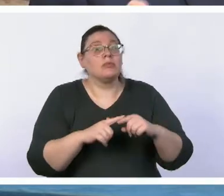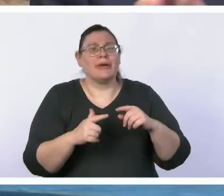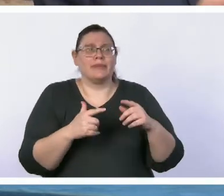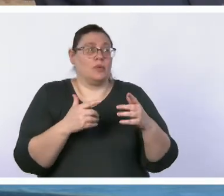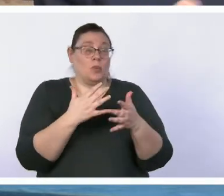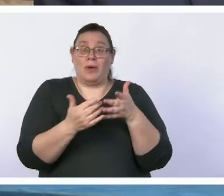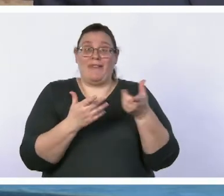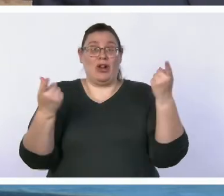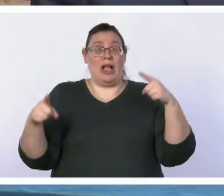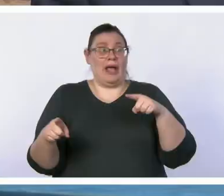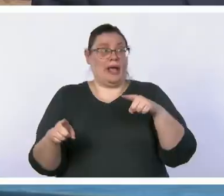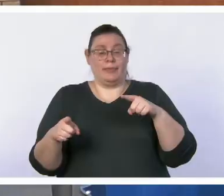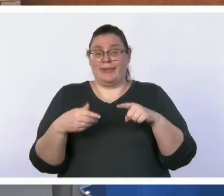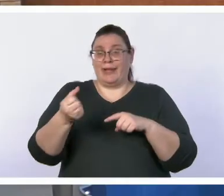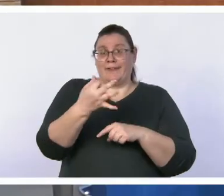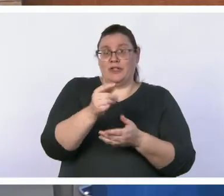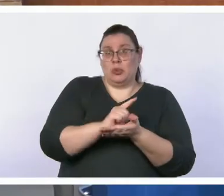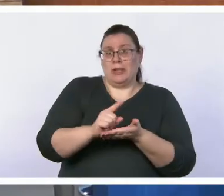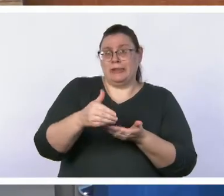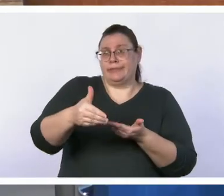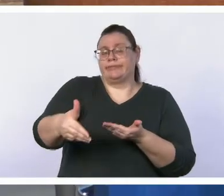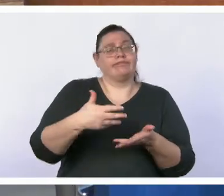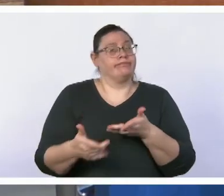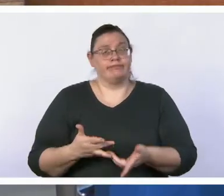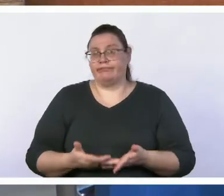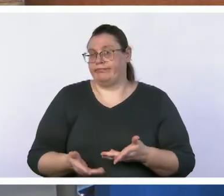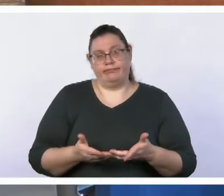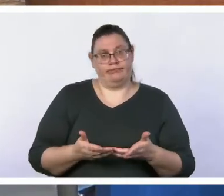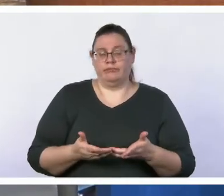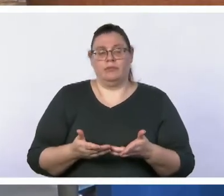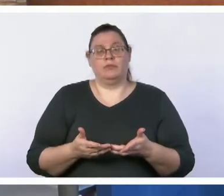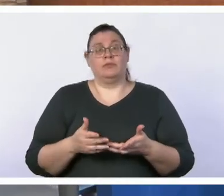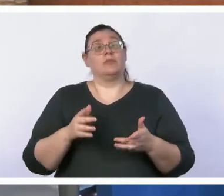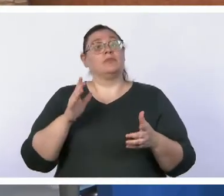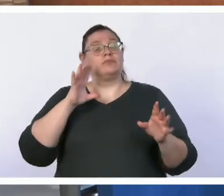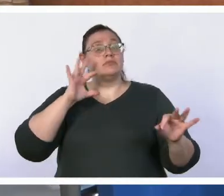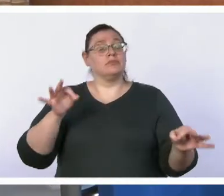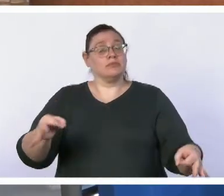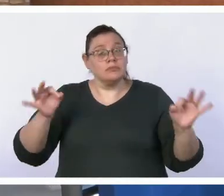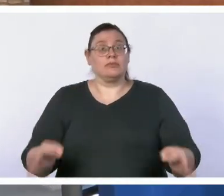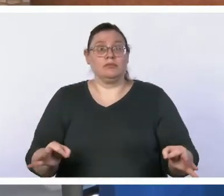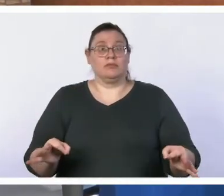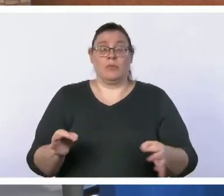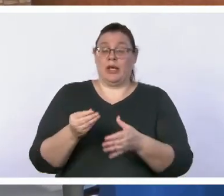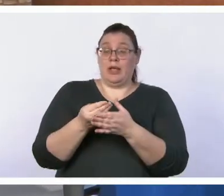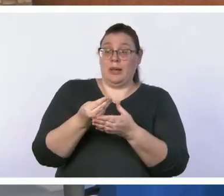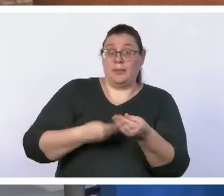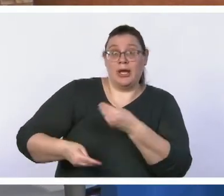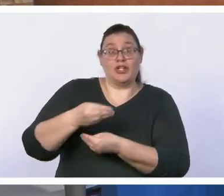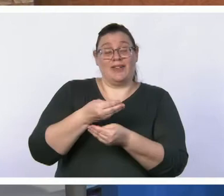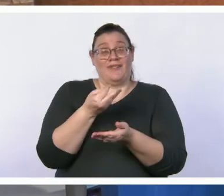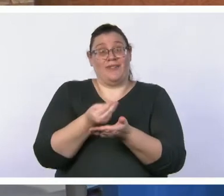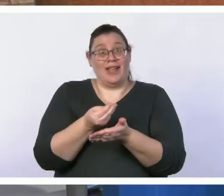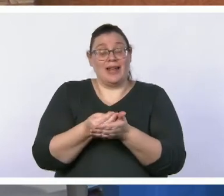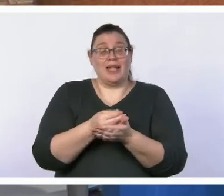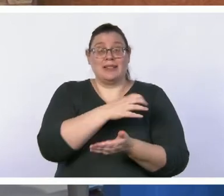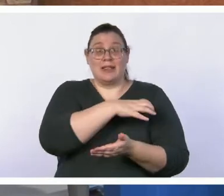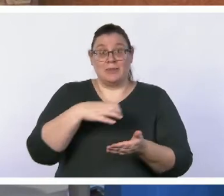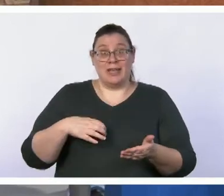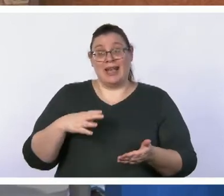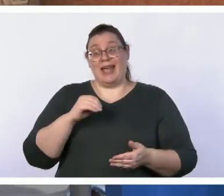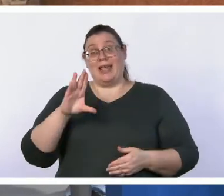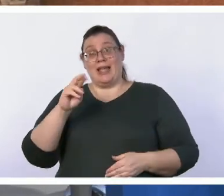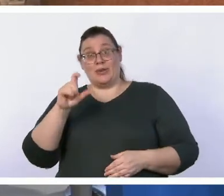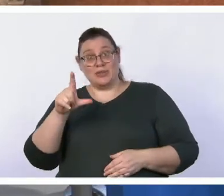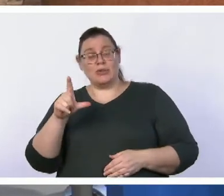of what happens in the next few weeks, it is a certainty that the Budget and Finance Committee and the Council will be continuing